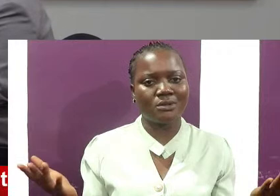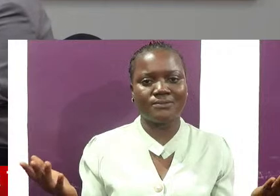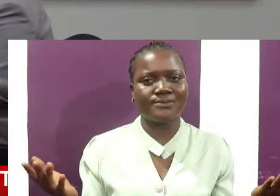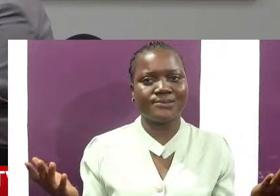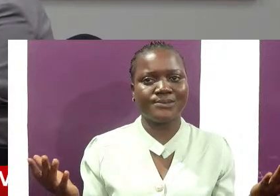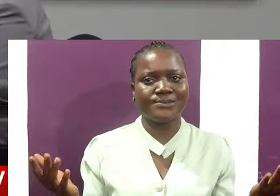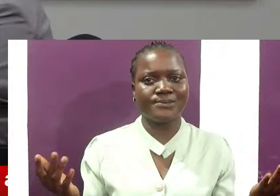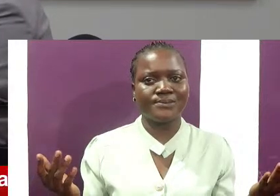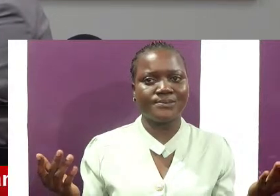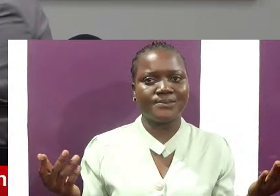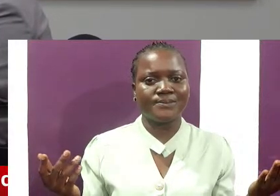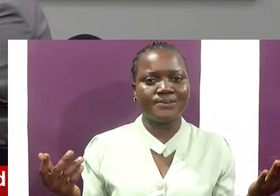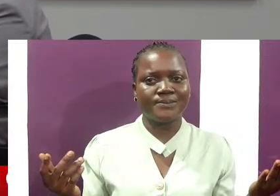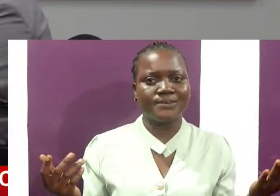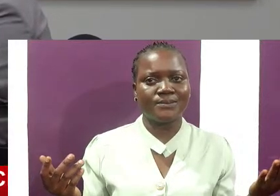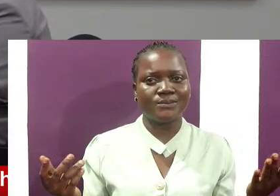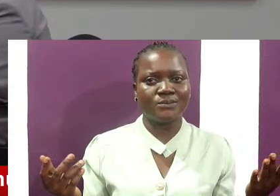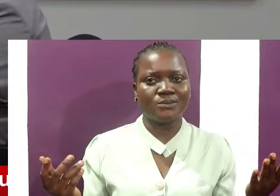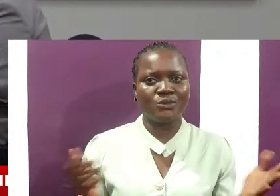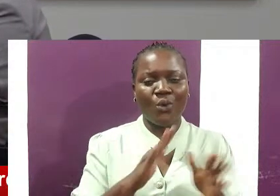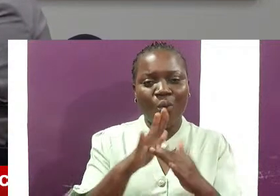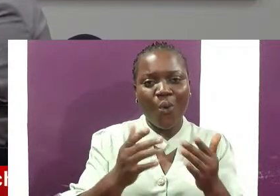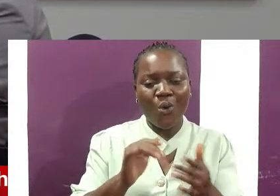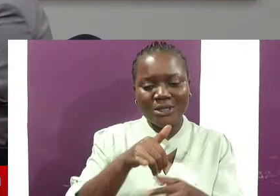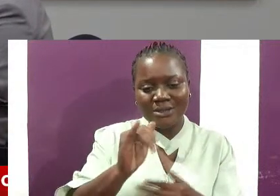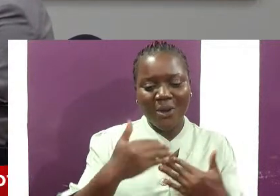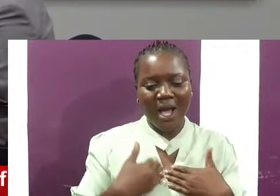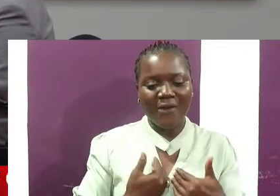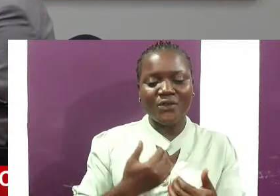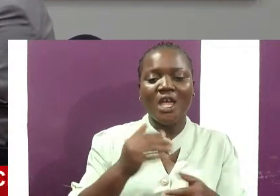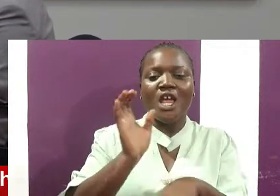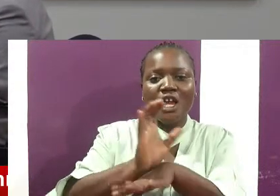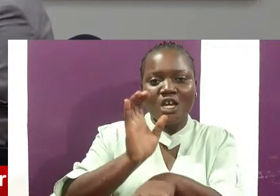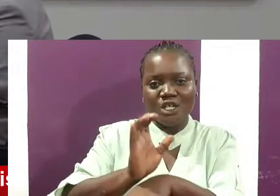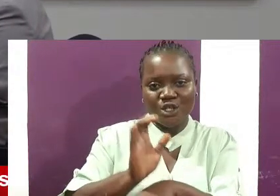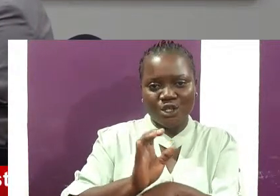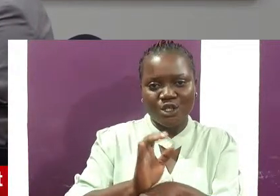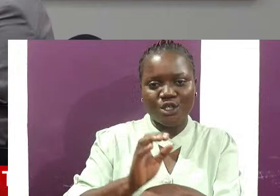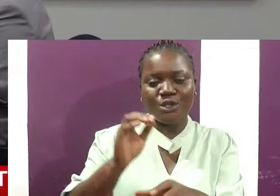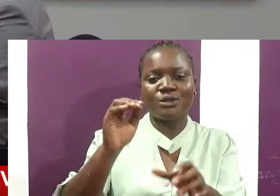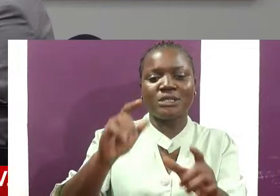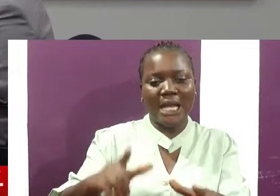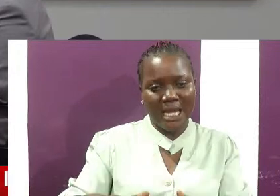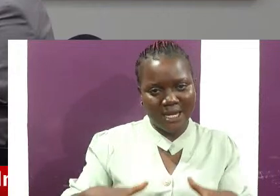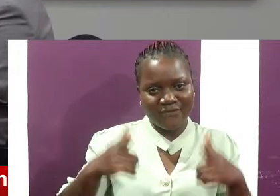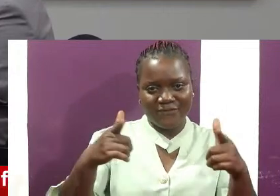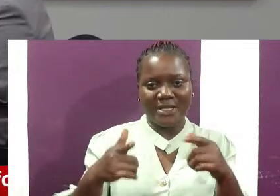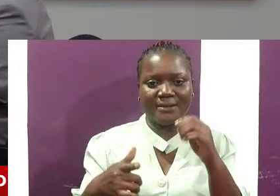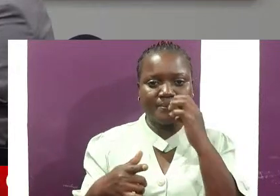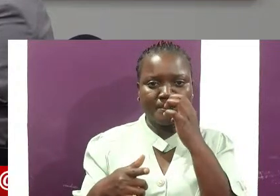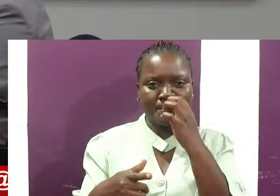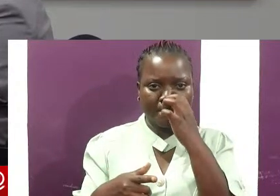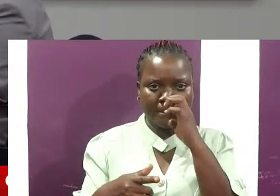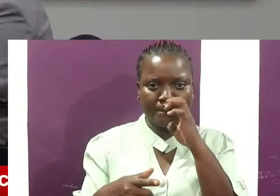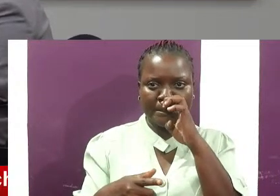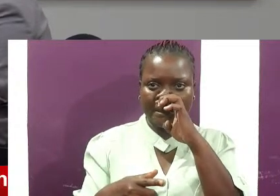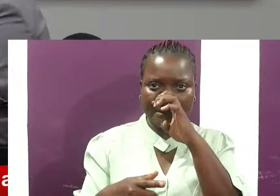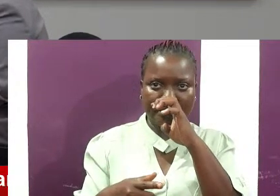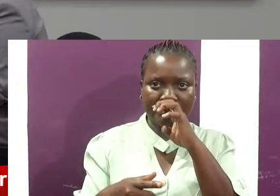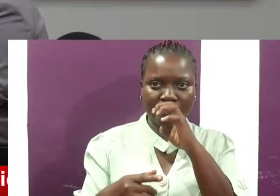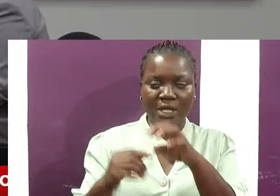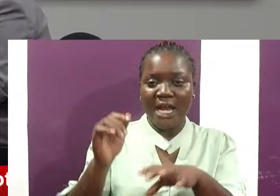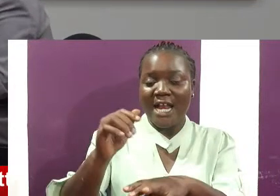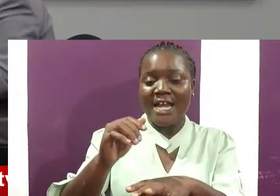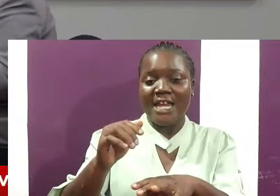would all still have the church in existence because the church was established out of this world.